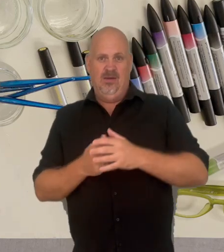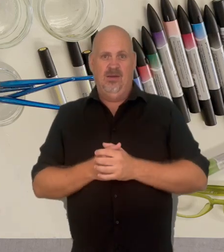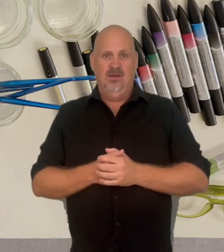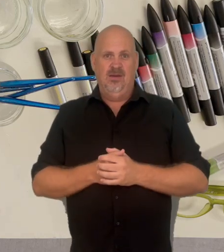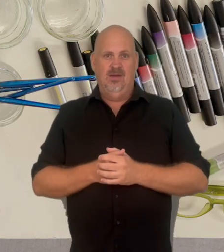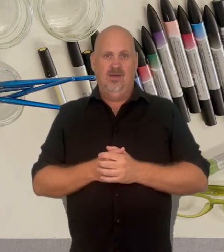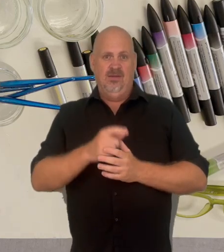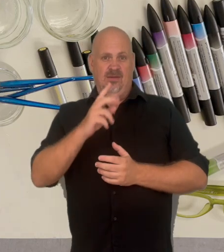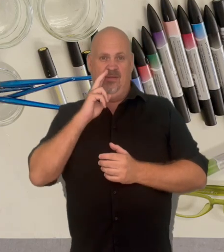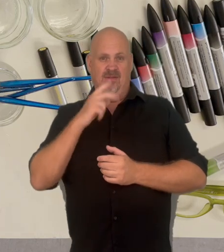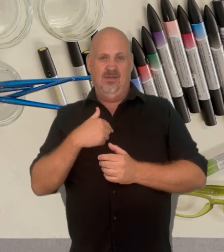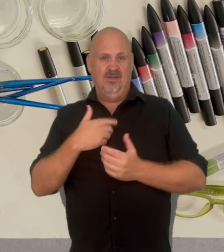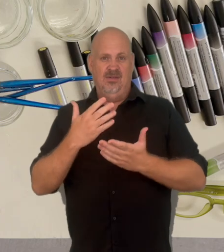really